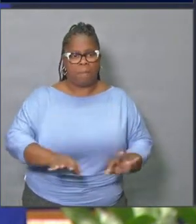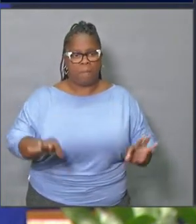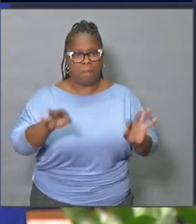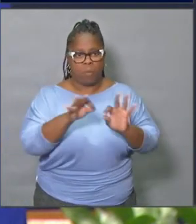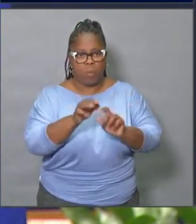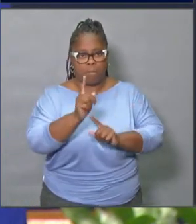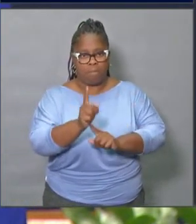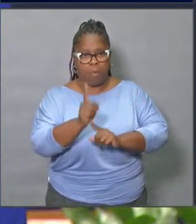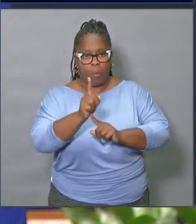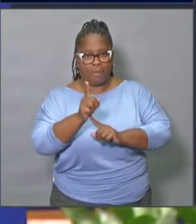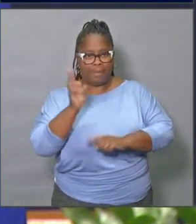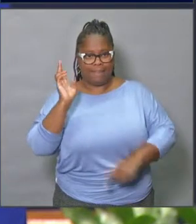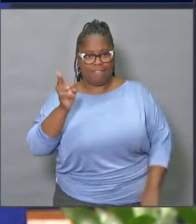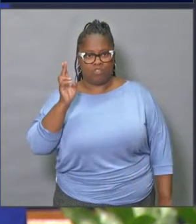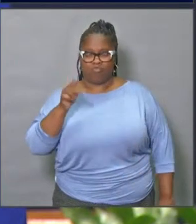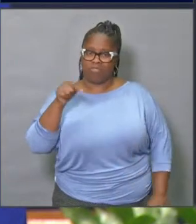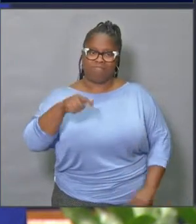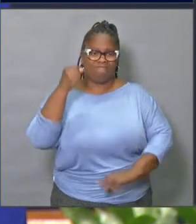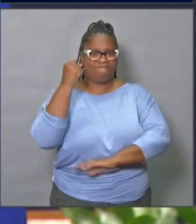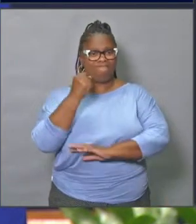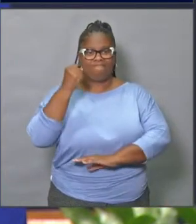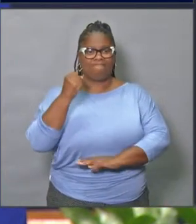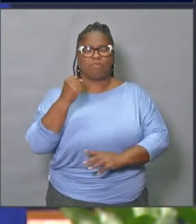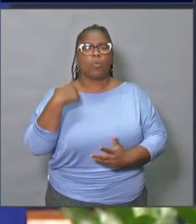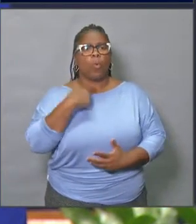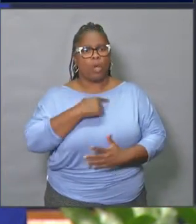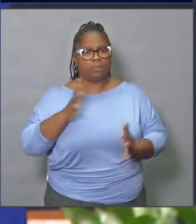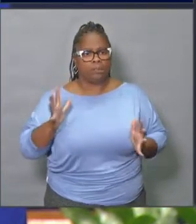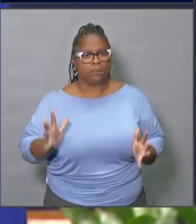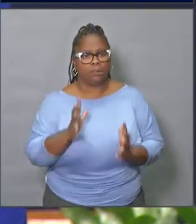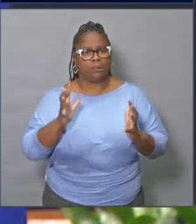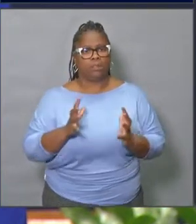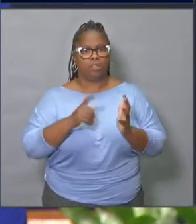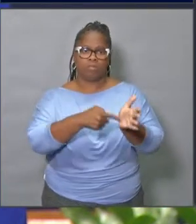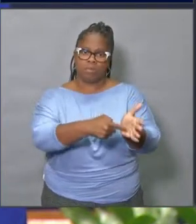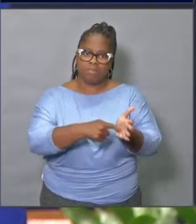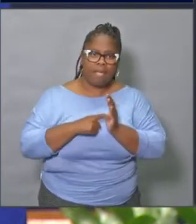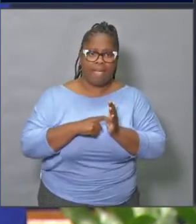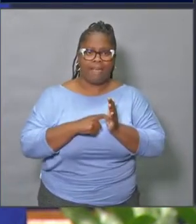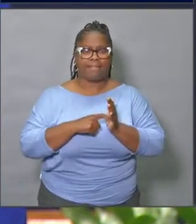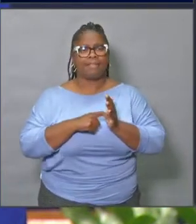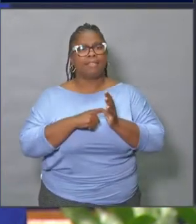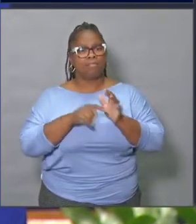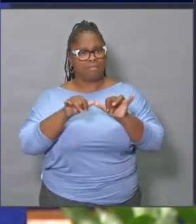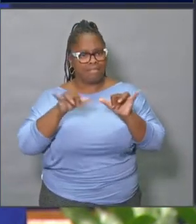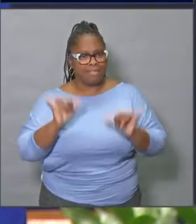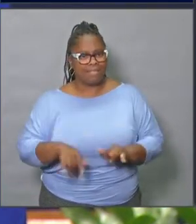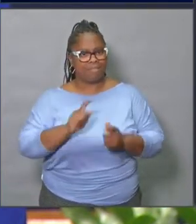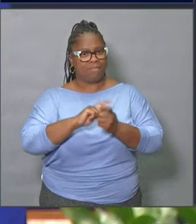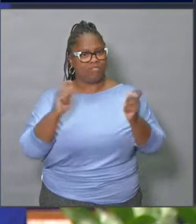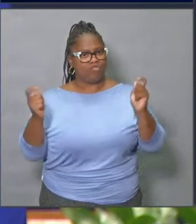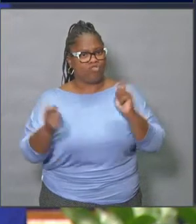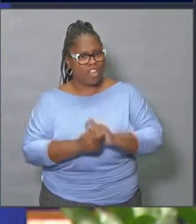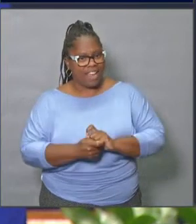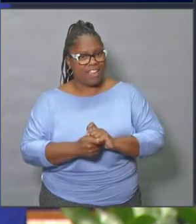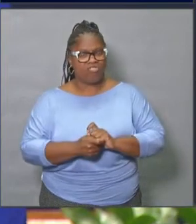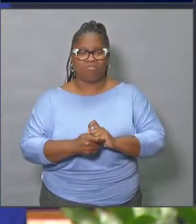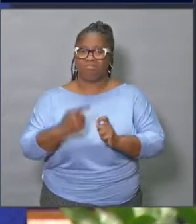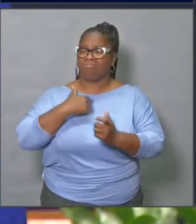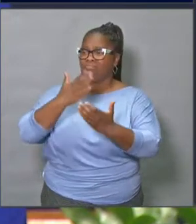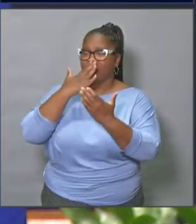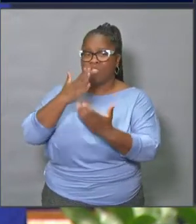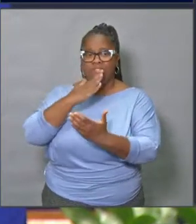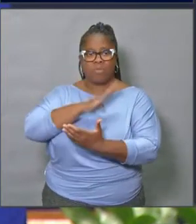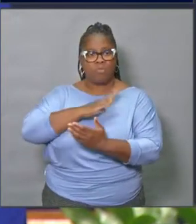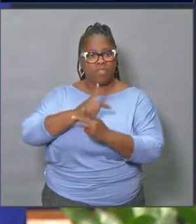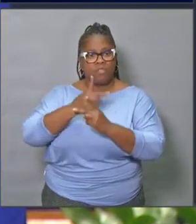pushing toward meaningful and systemic change on a number of levels. I'm grateful to Supervisor Solis and the entire Board of Supervisors